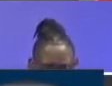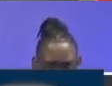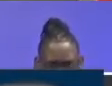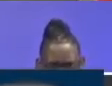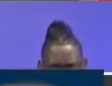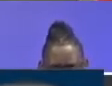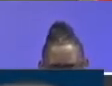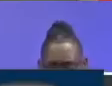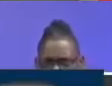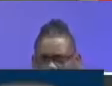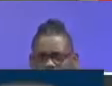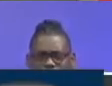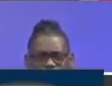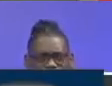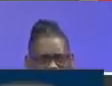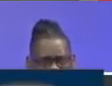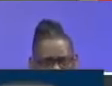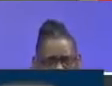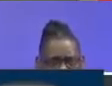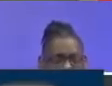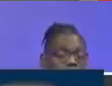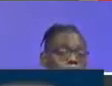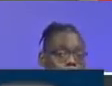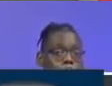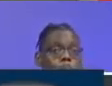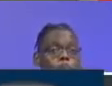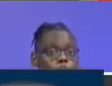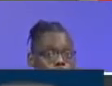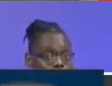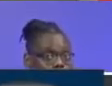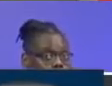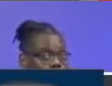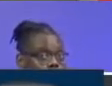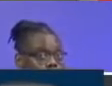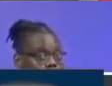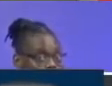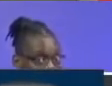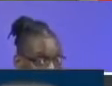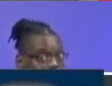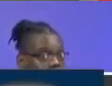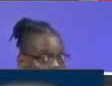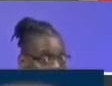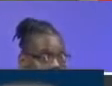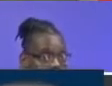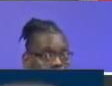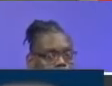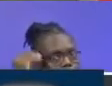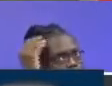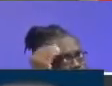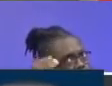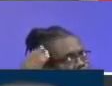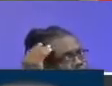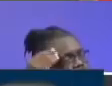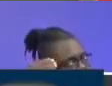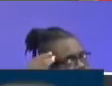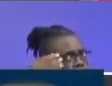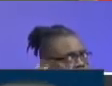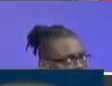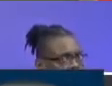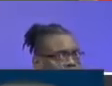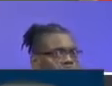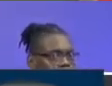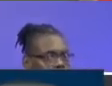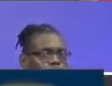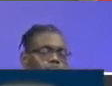in. And we give you time to reflect, to ponder, and to cooperate. Ladies and